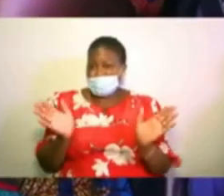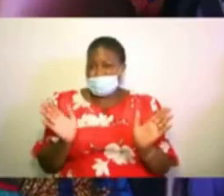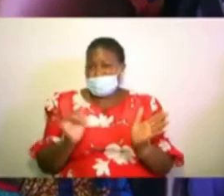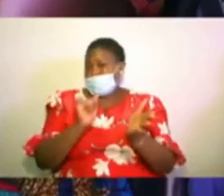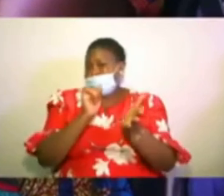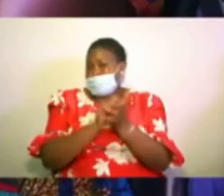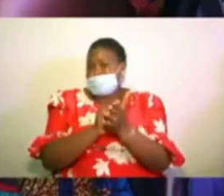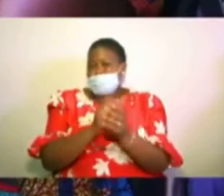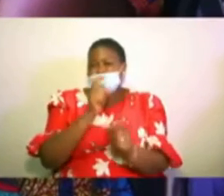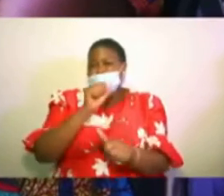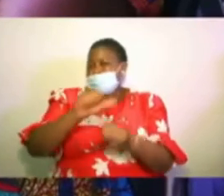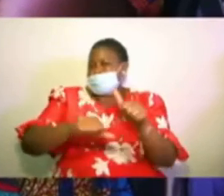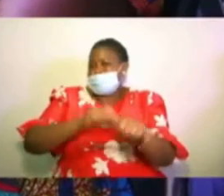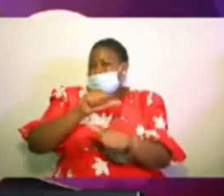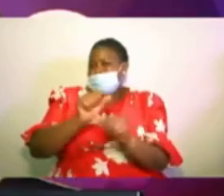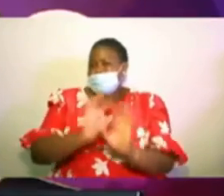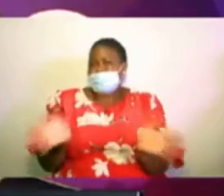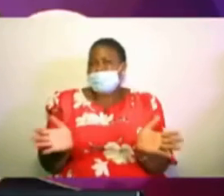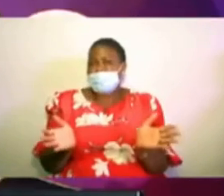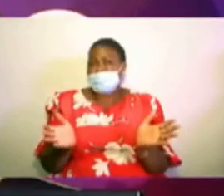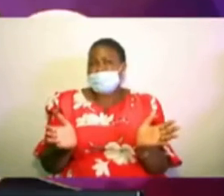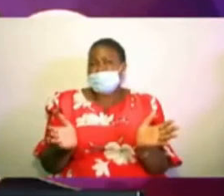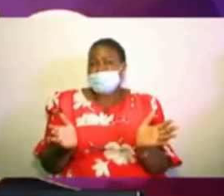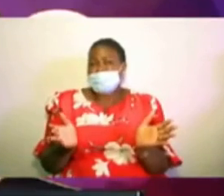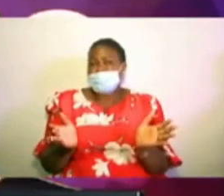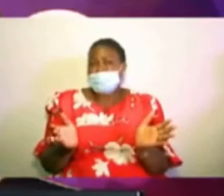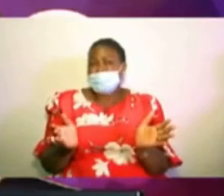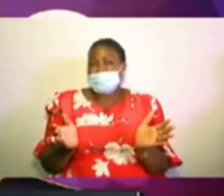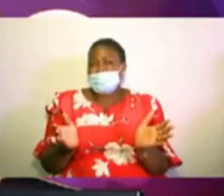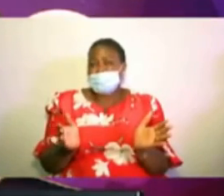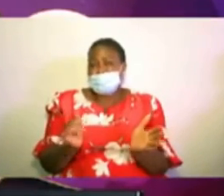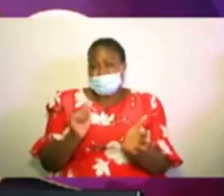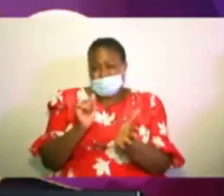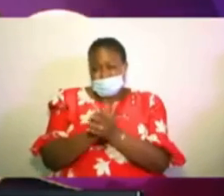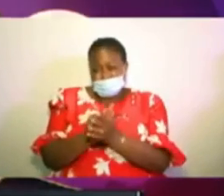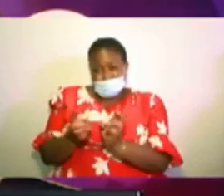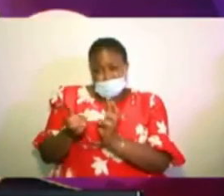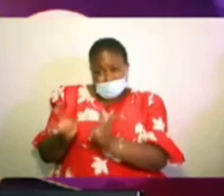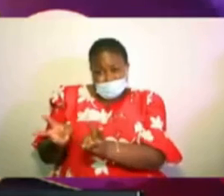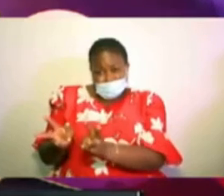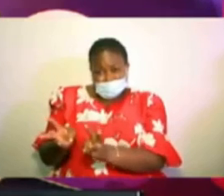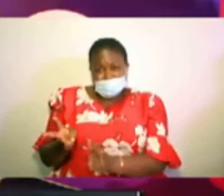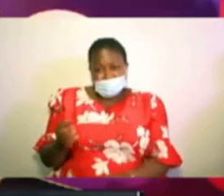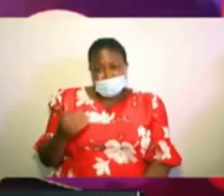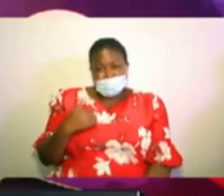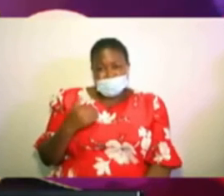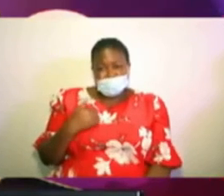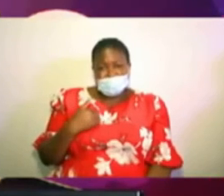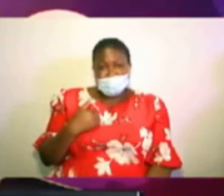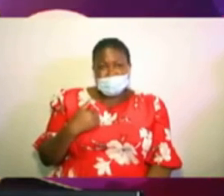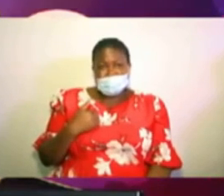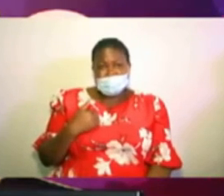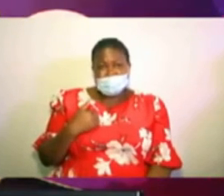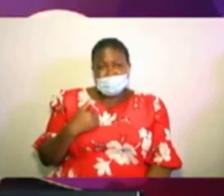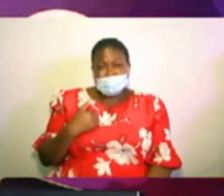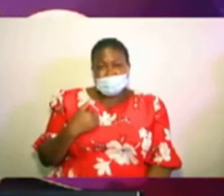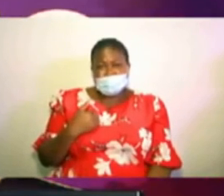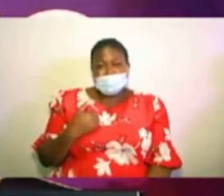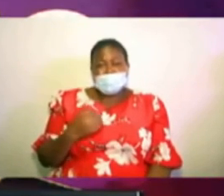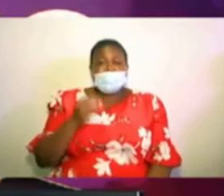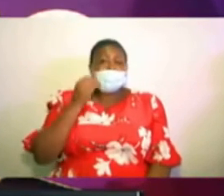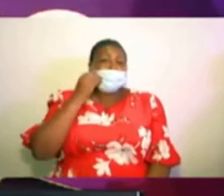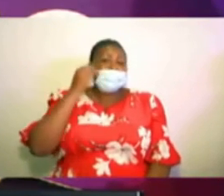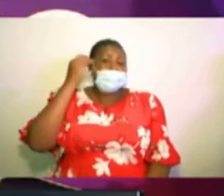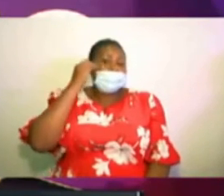rien de plus. That is a level, one level of fellowship. C'est un des niveaux des communions. And then your neighbor. Et